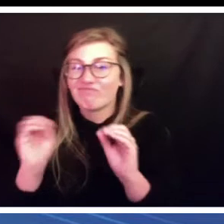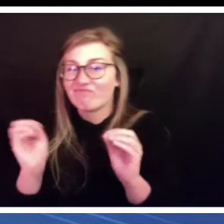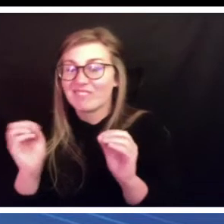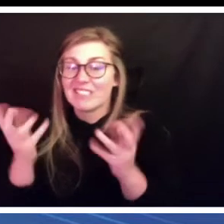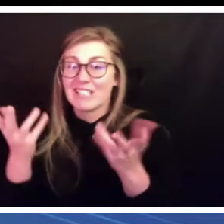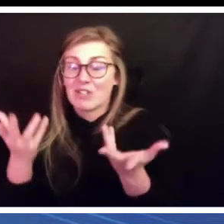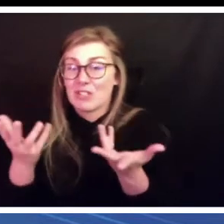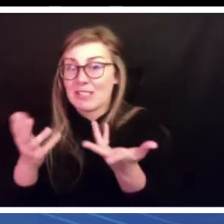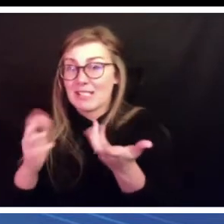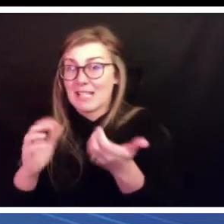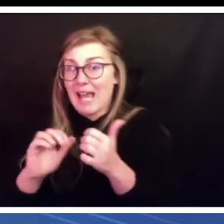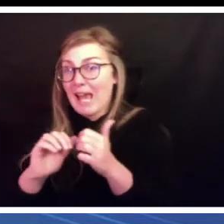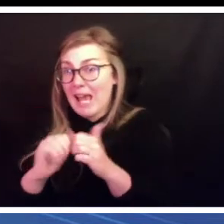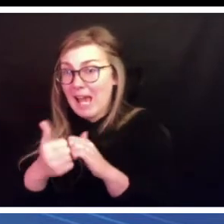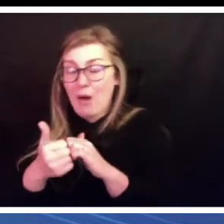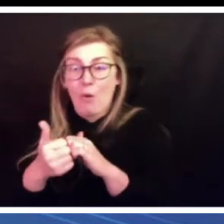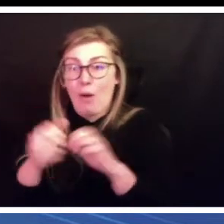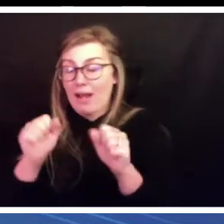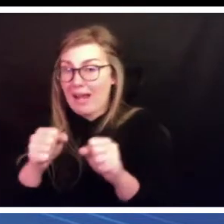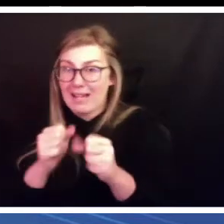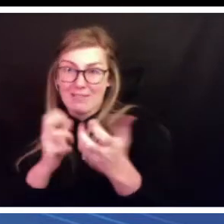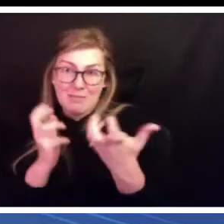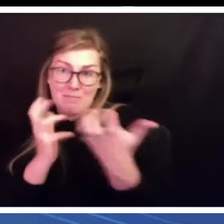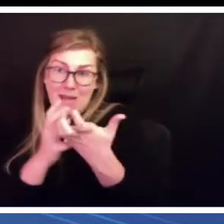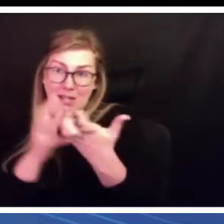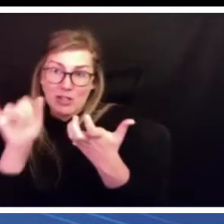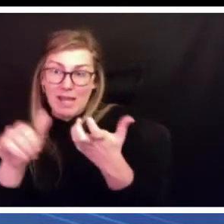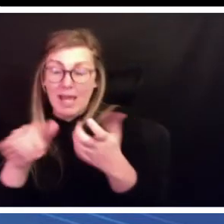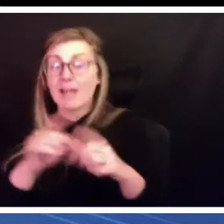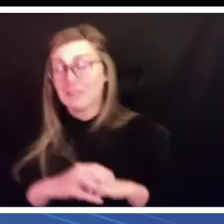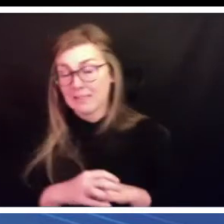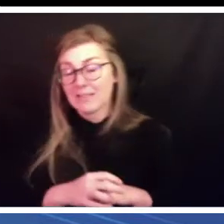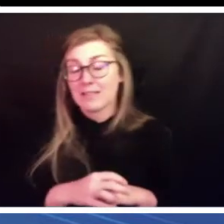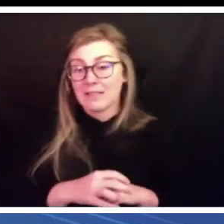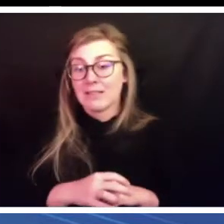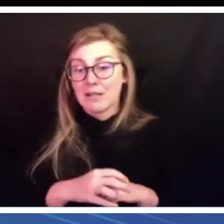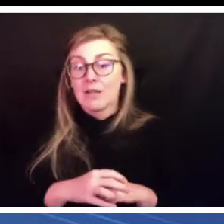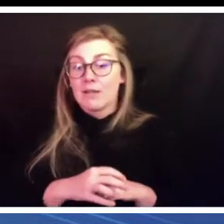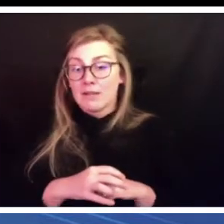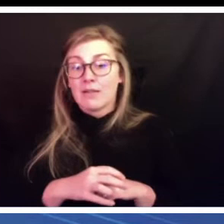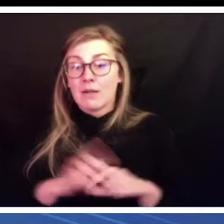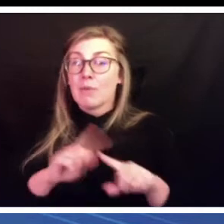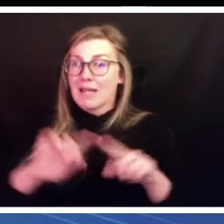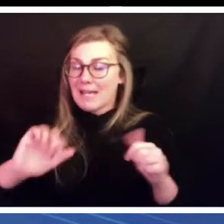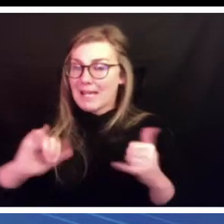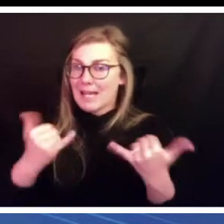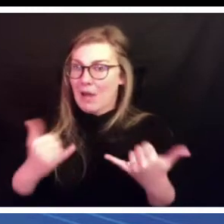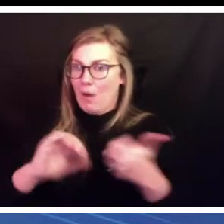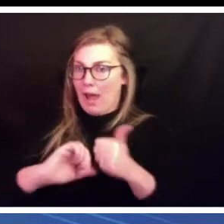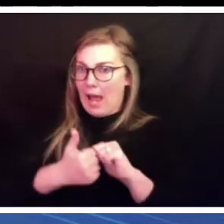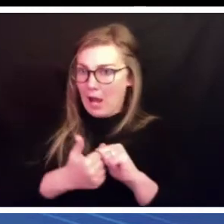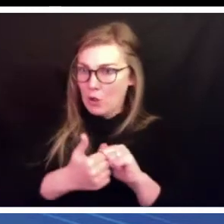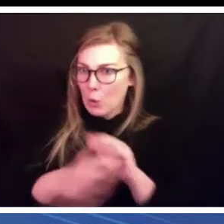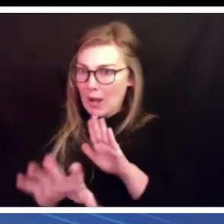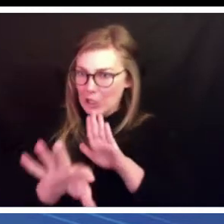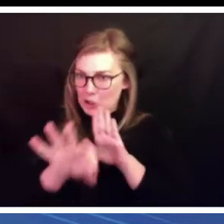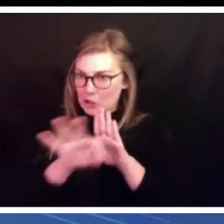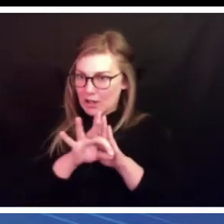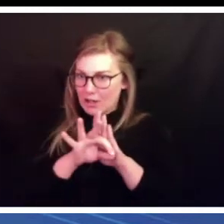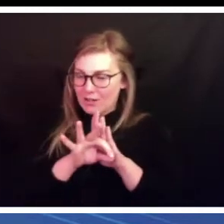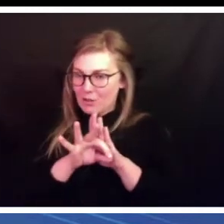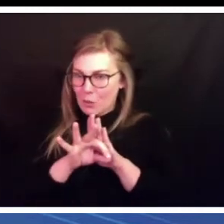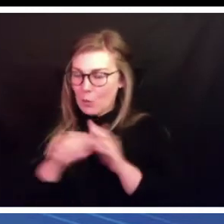take on content, so I have also initiated, which is very exciting over the years,